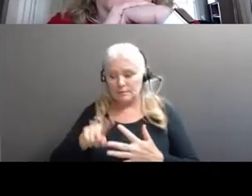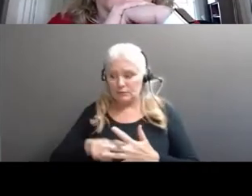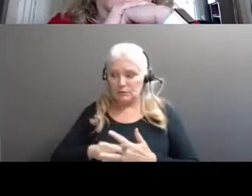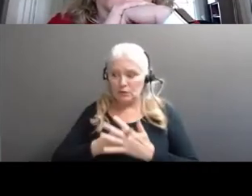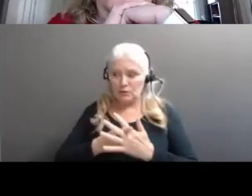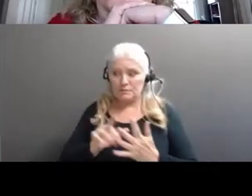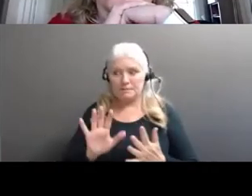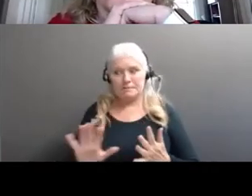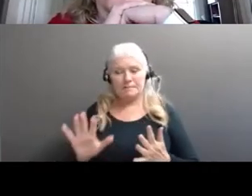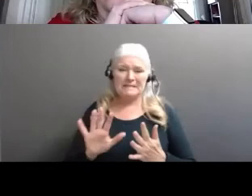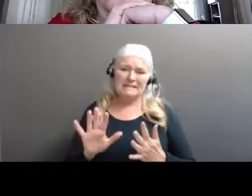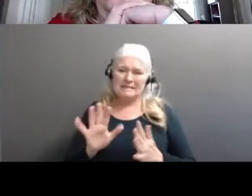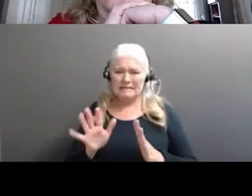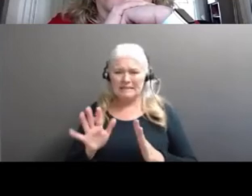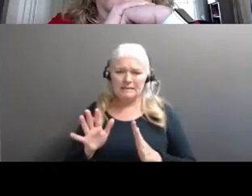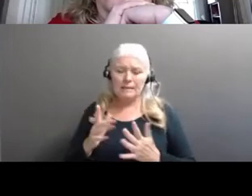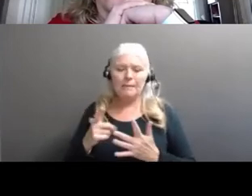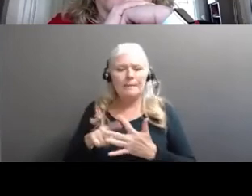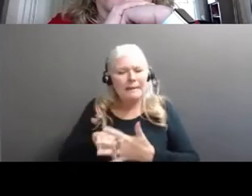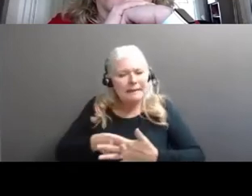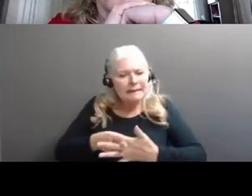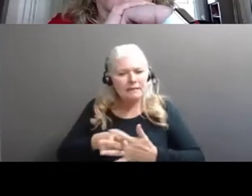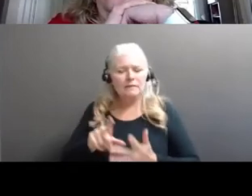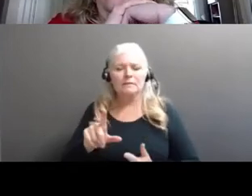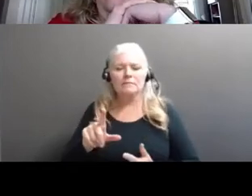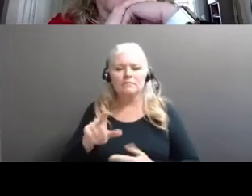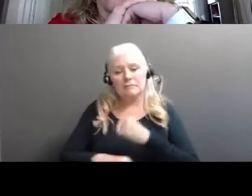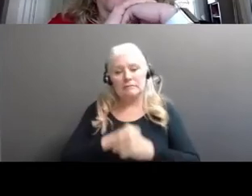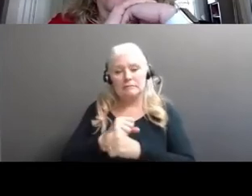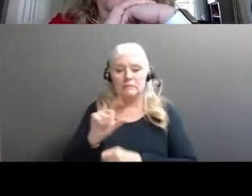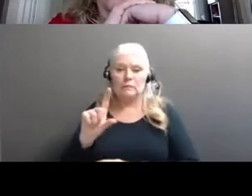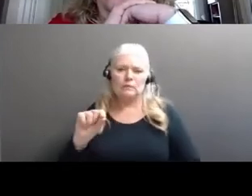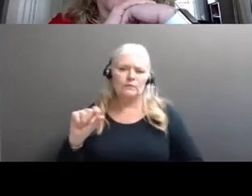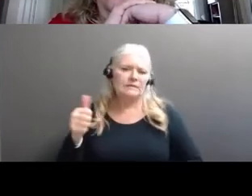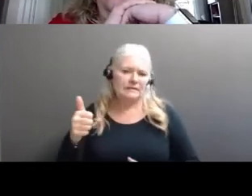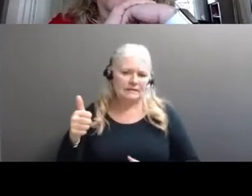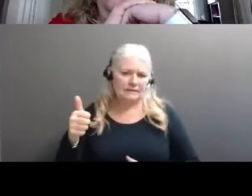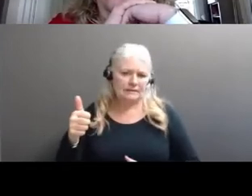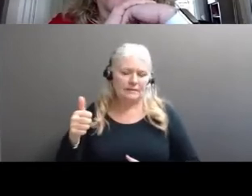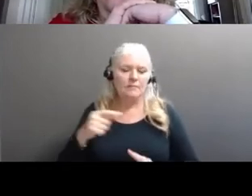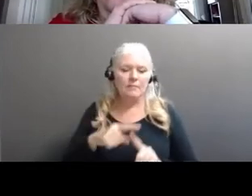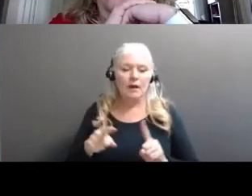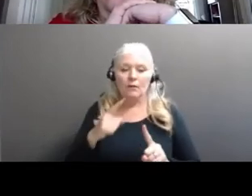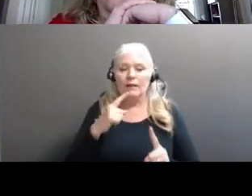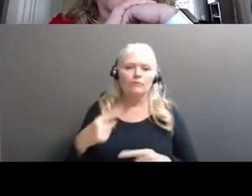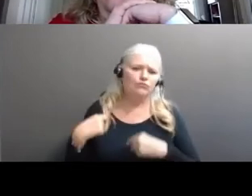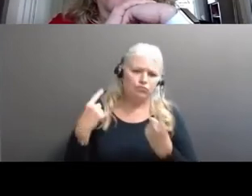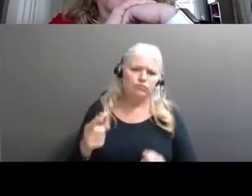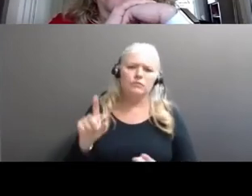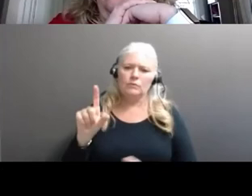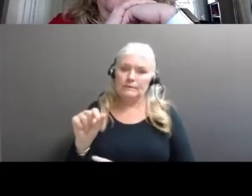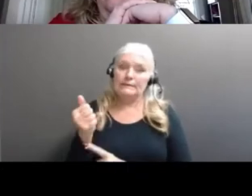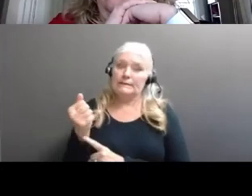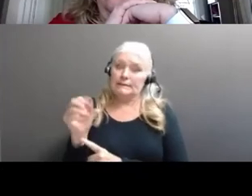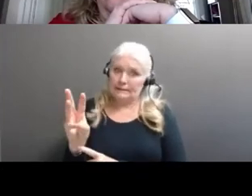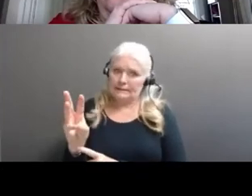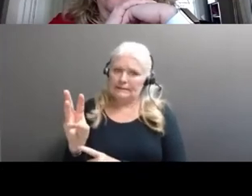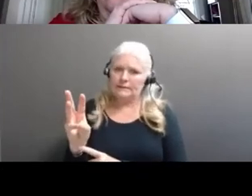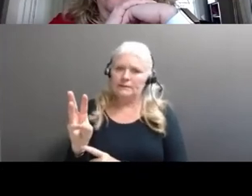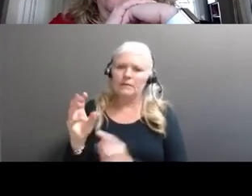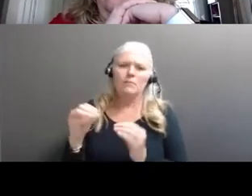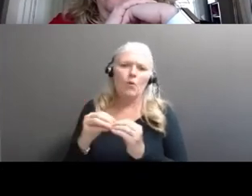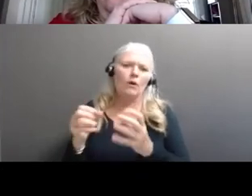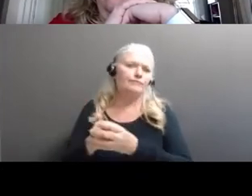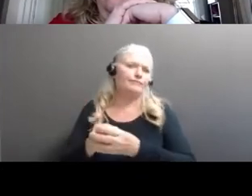early stages in some piloting in 2010, but it's certainly been around now since 2016 in a broader rolled out